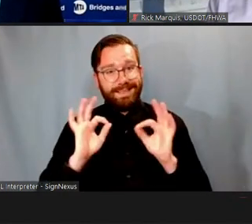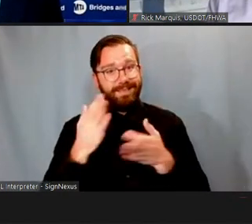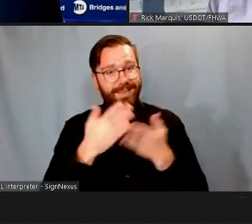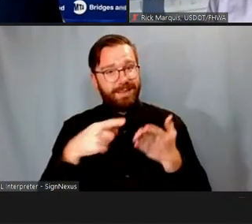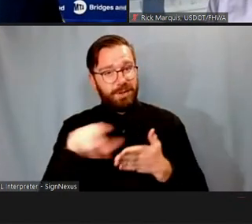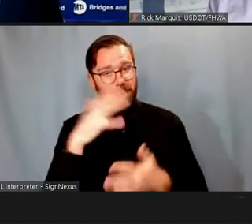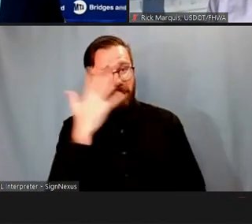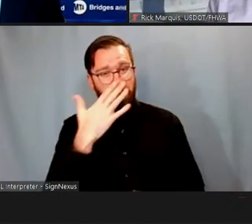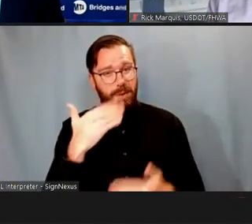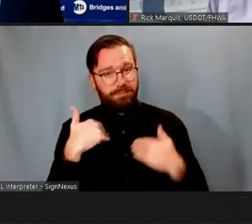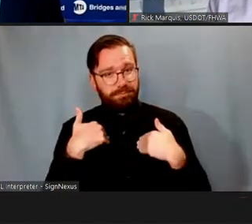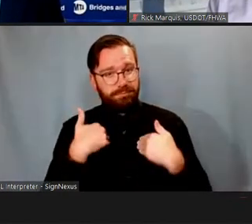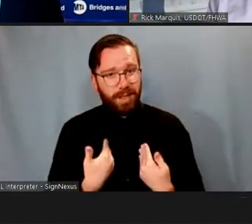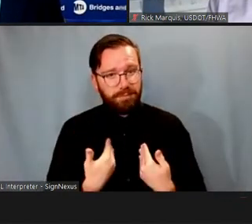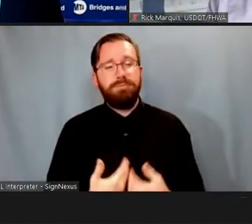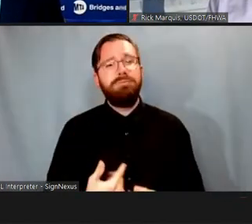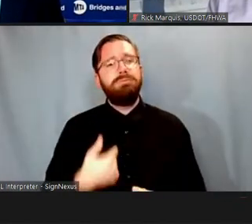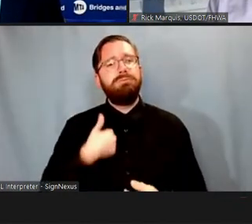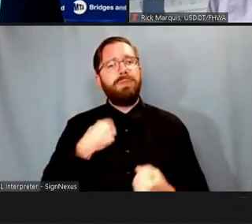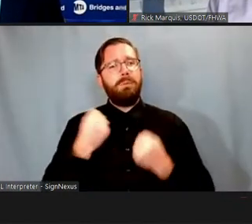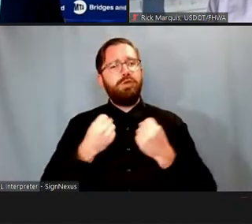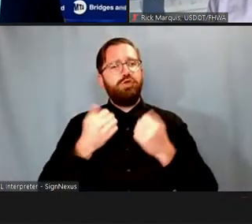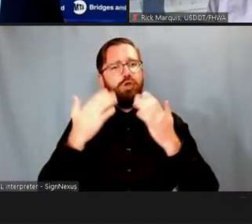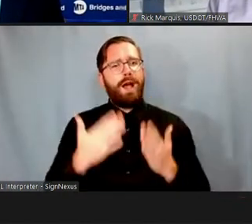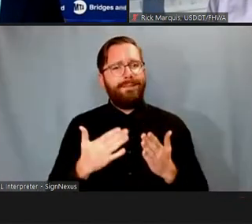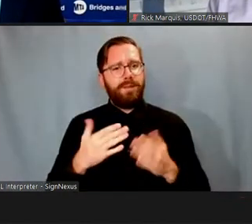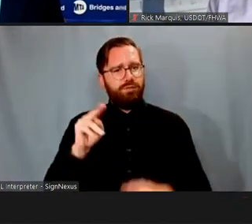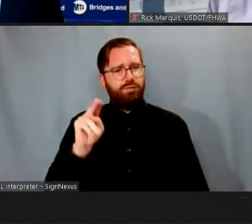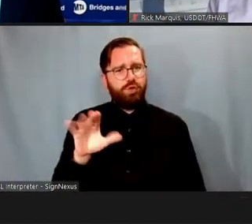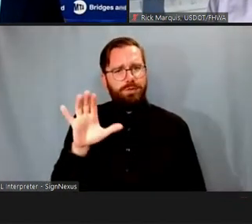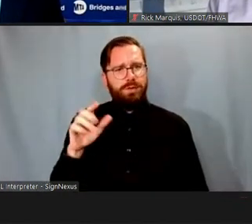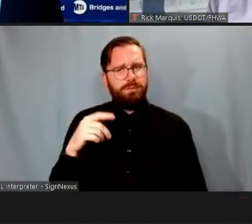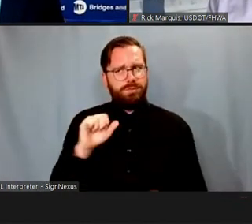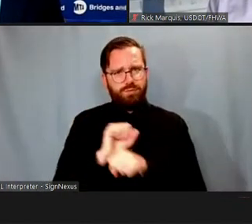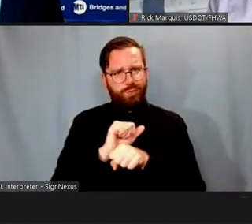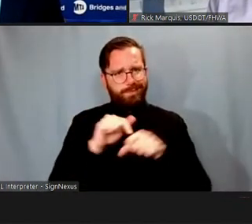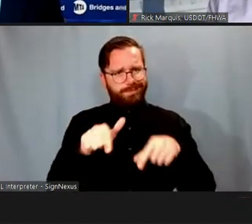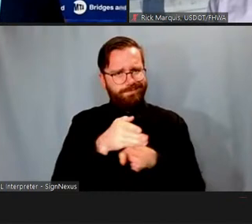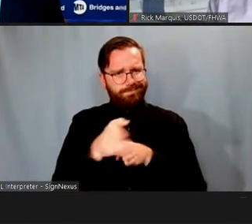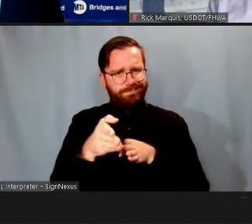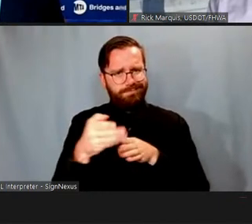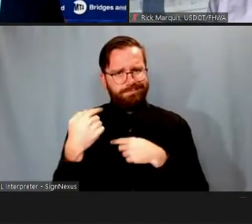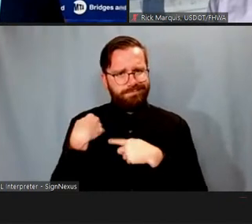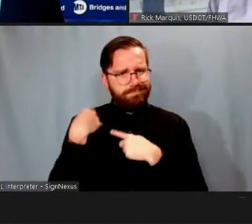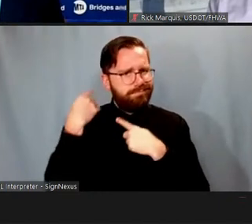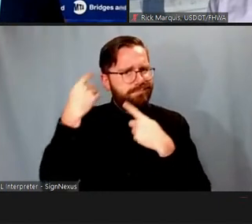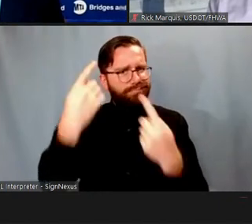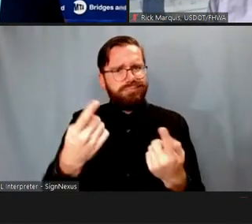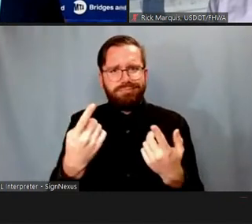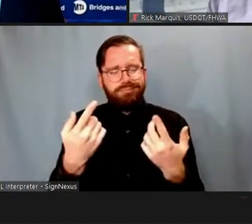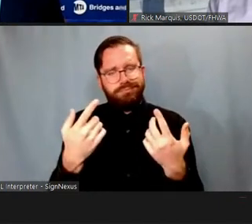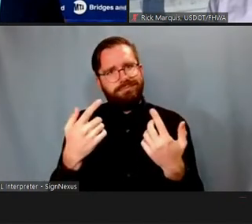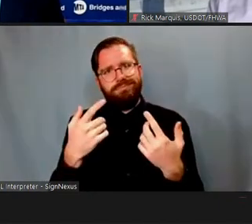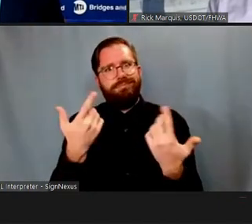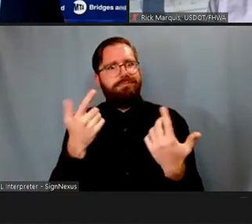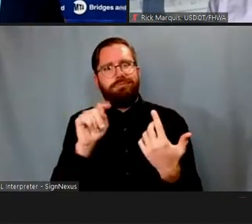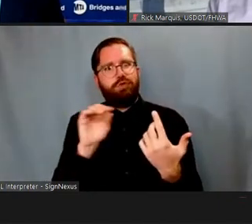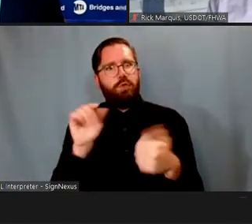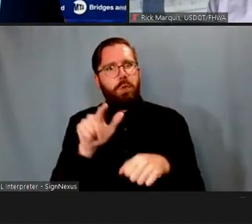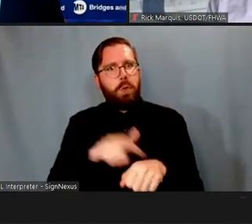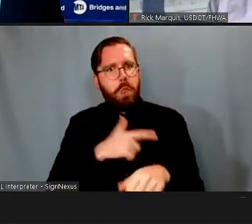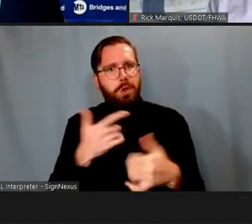um i'm a driver in new york city i've been doing this for i think too long now maybe uh going